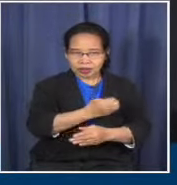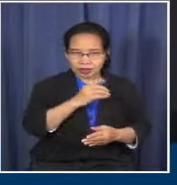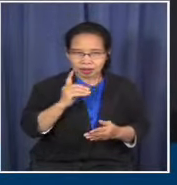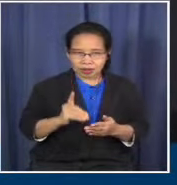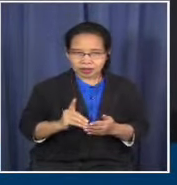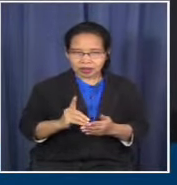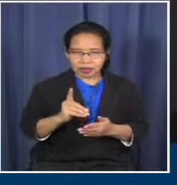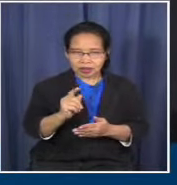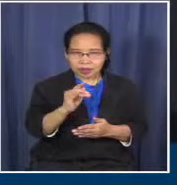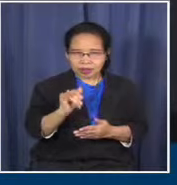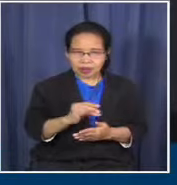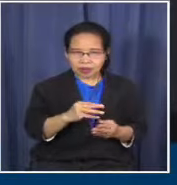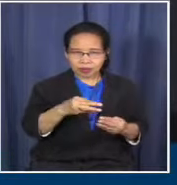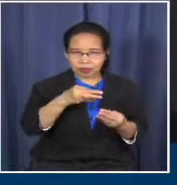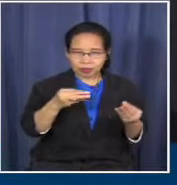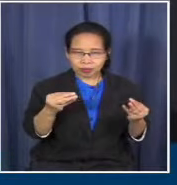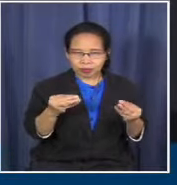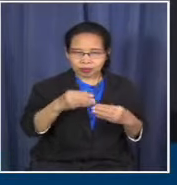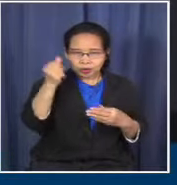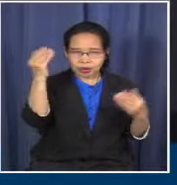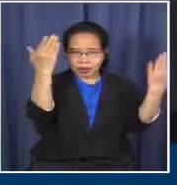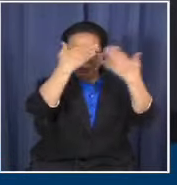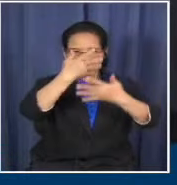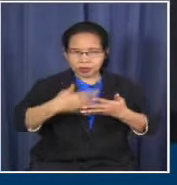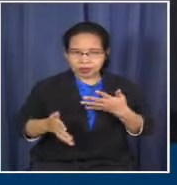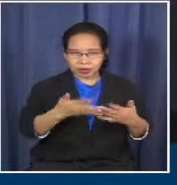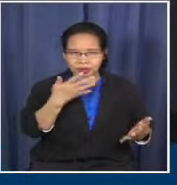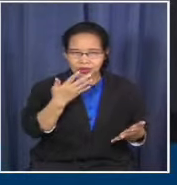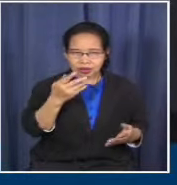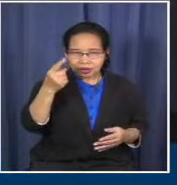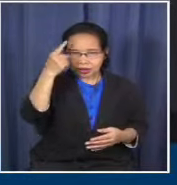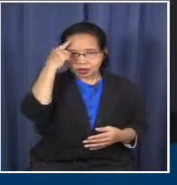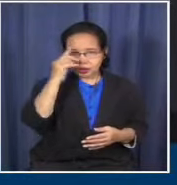density. Most dark matter is thought to be